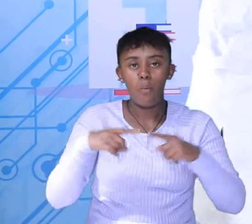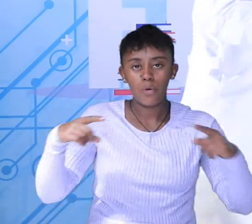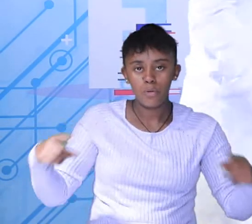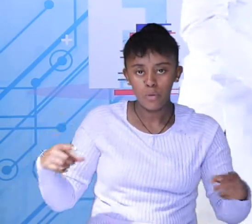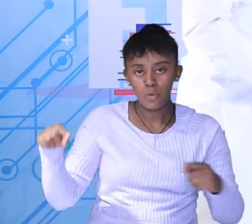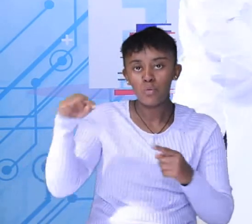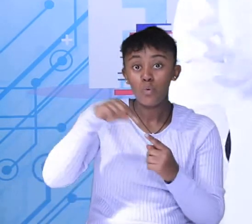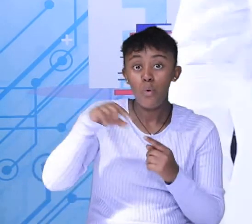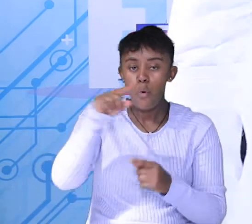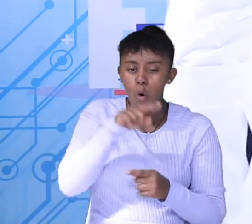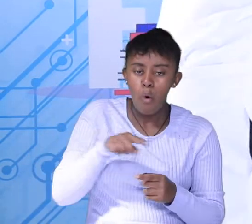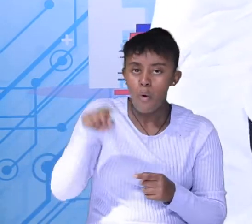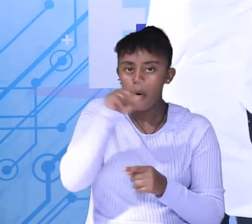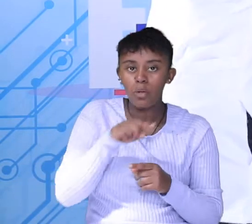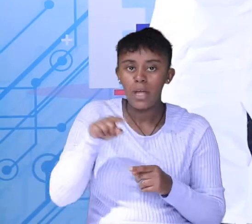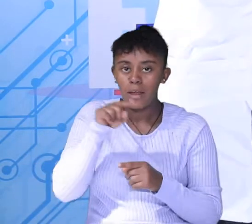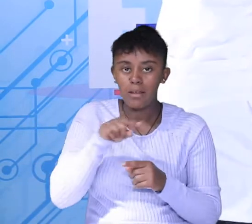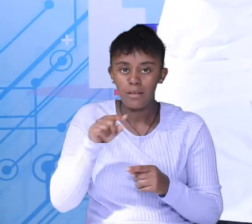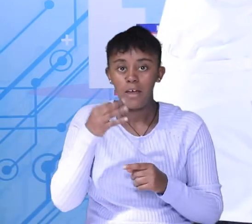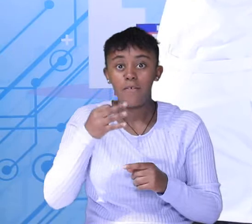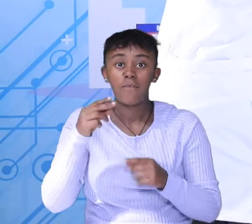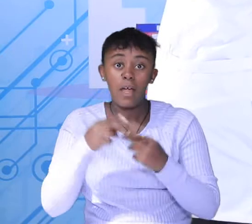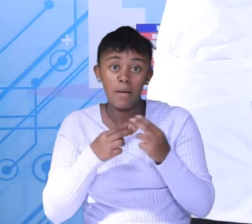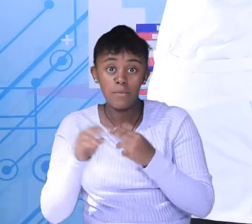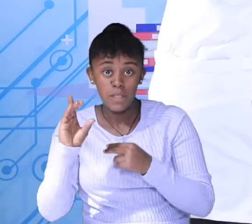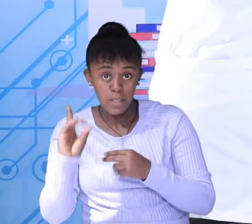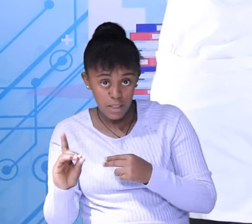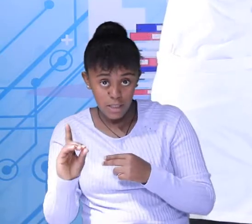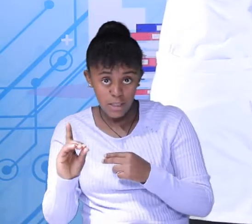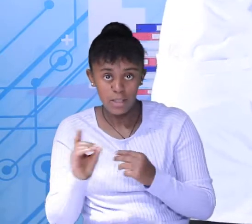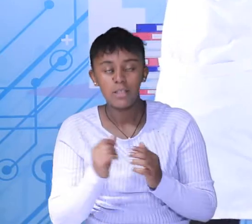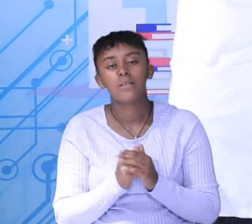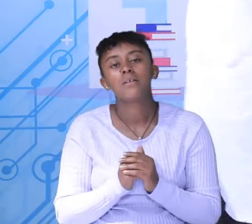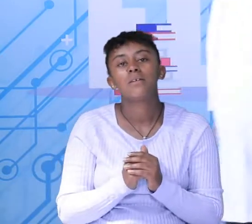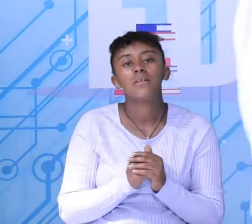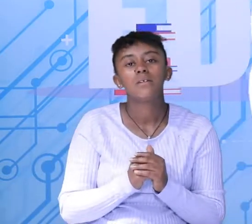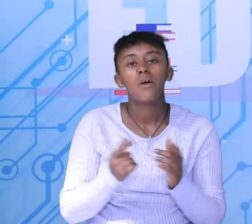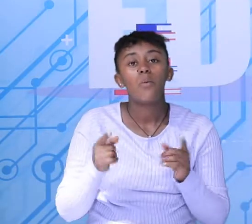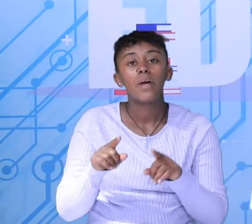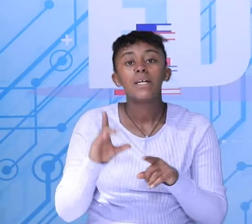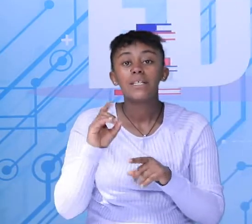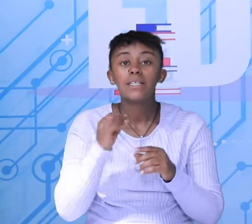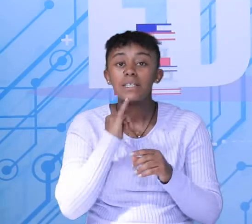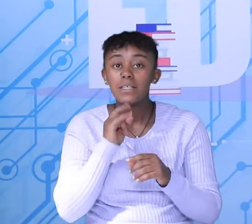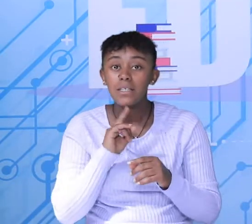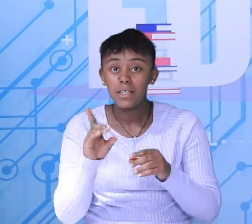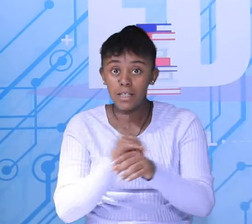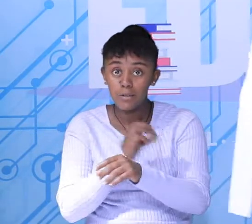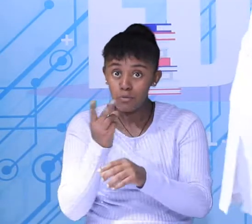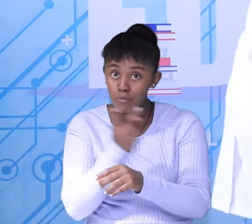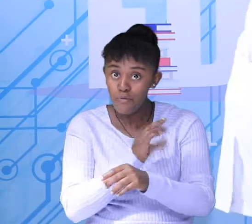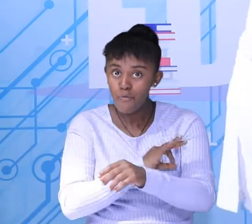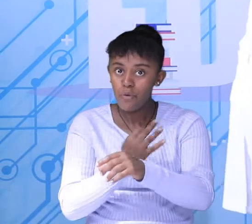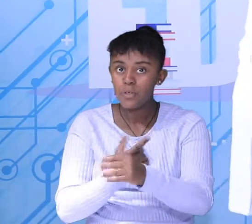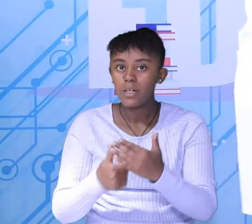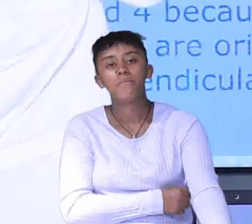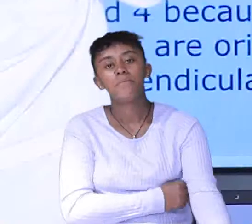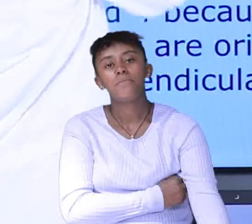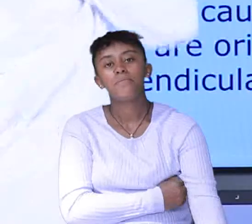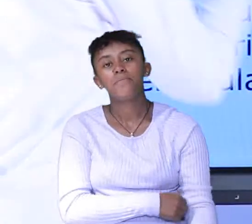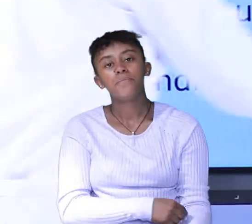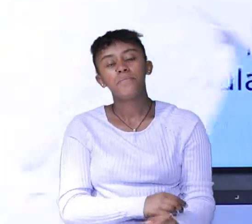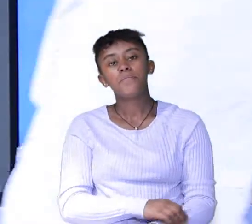3. Then it's possible to have the current 10 milli again, minus 3. Here millitesla, this one